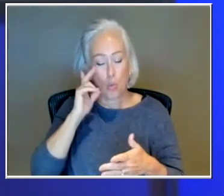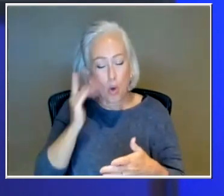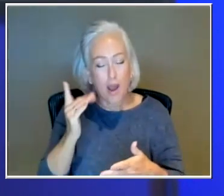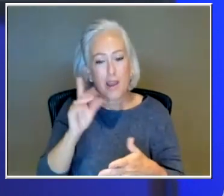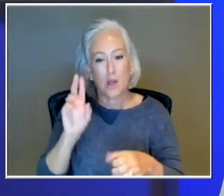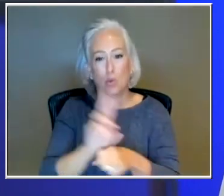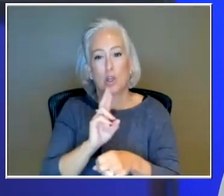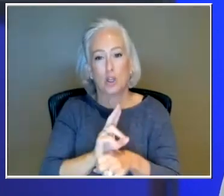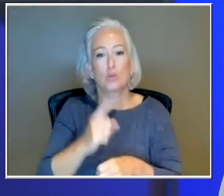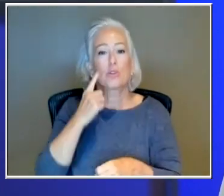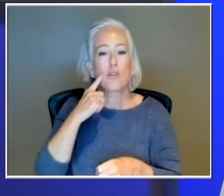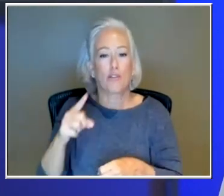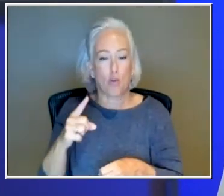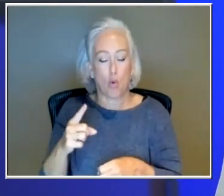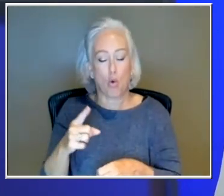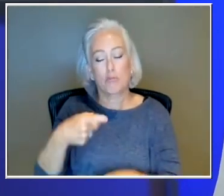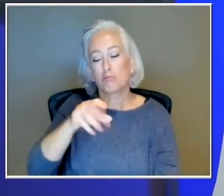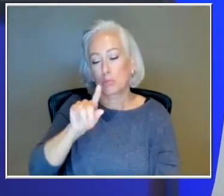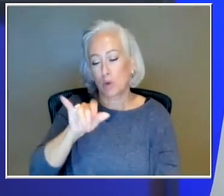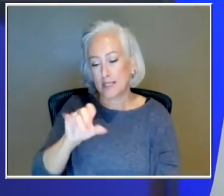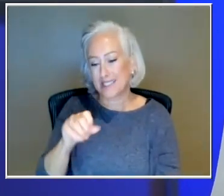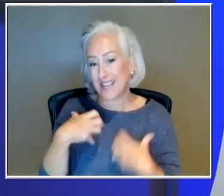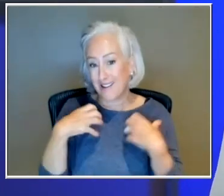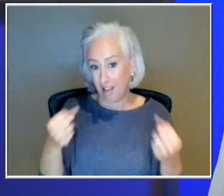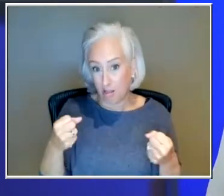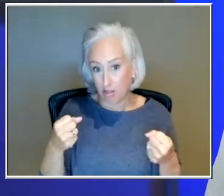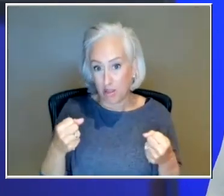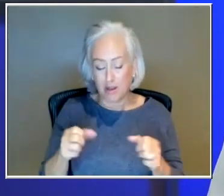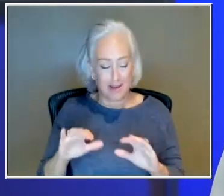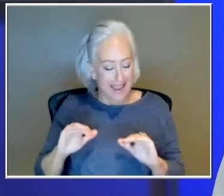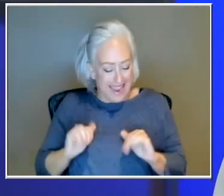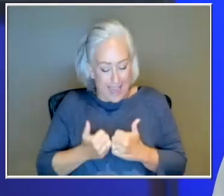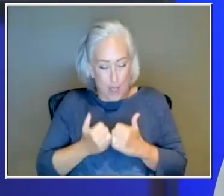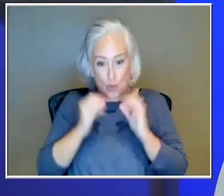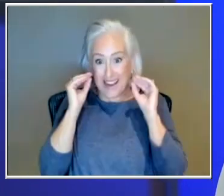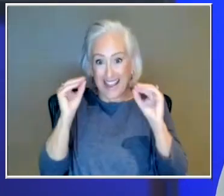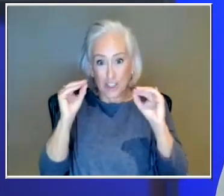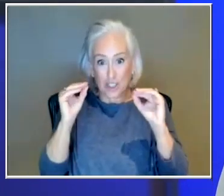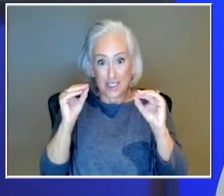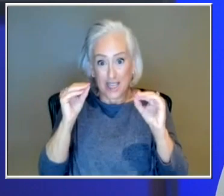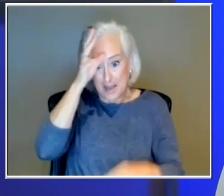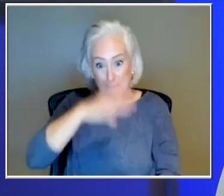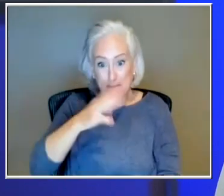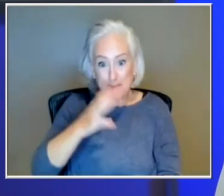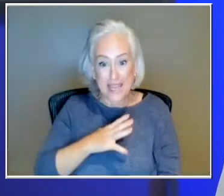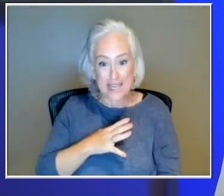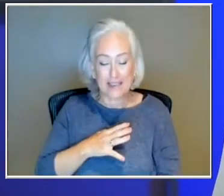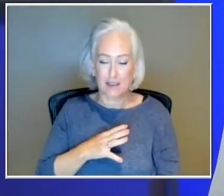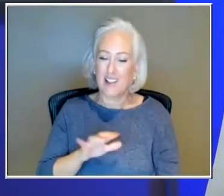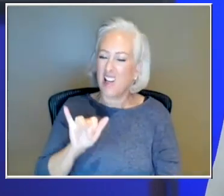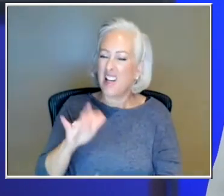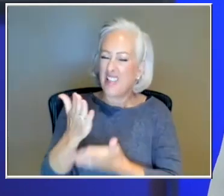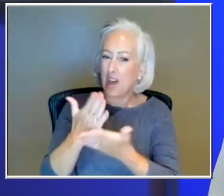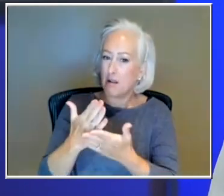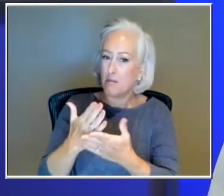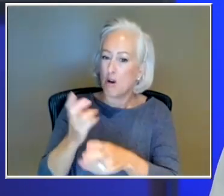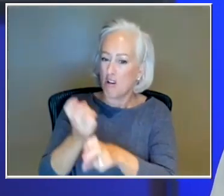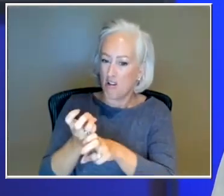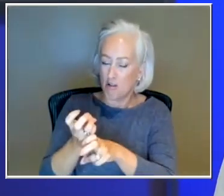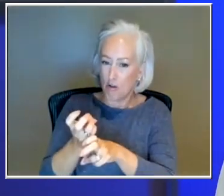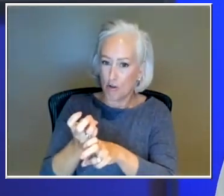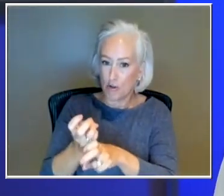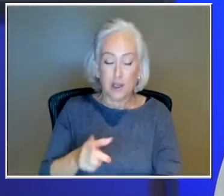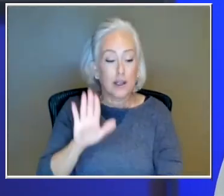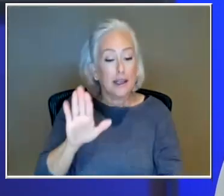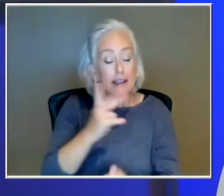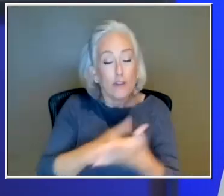health. Okay. How do we educate men about this? That's the harder part. Because often, if your primary care physician isn't telling you